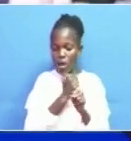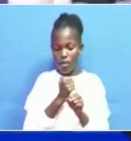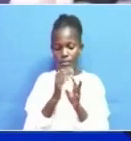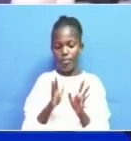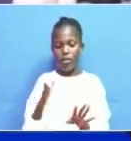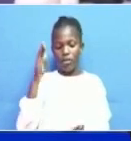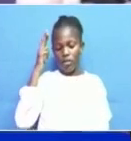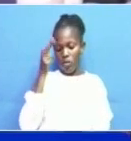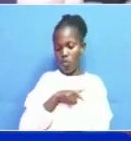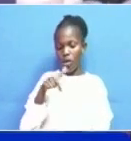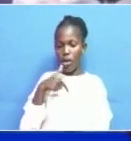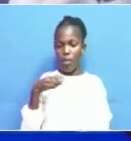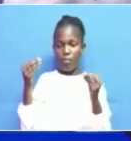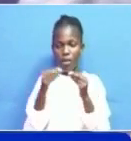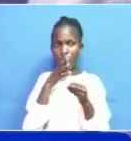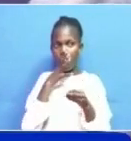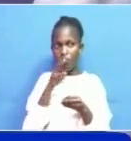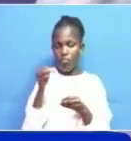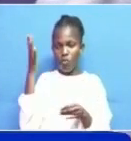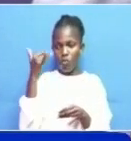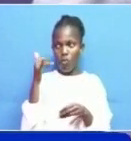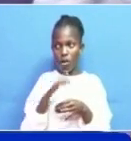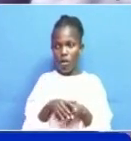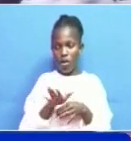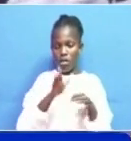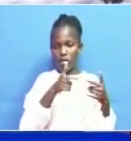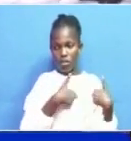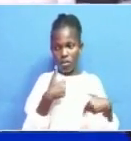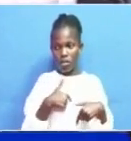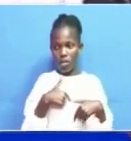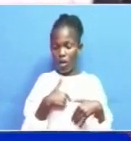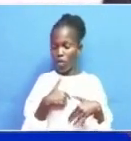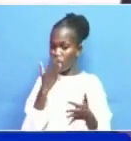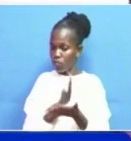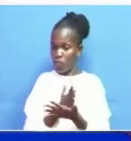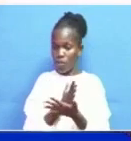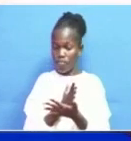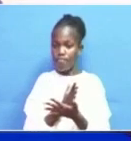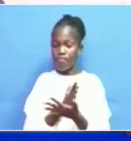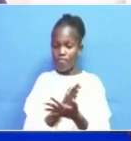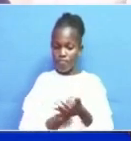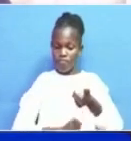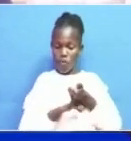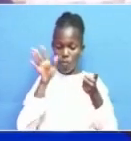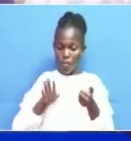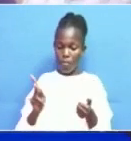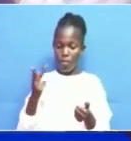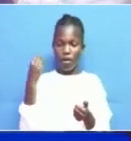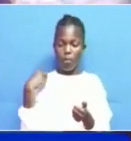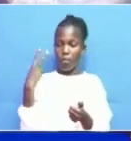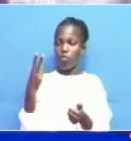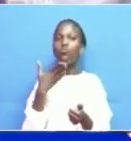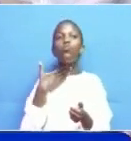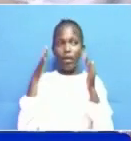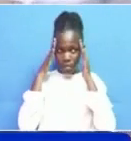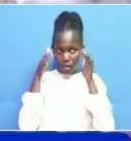The reason why we are meeting him is that his heart is behind the women of Kenya. That is one. Number two, we want to bring to his